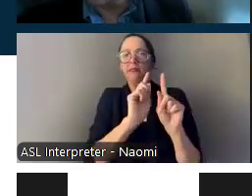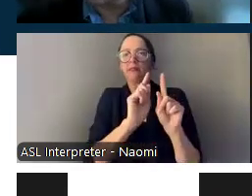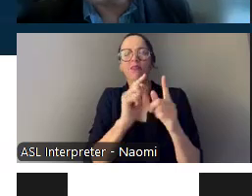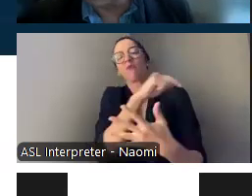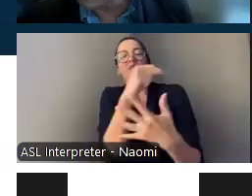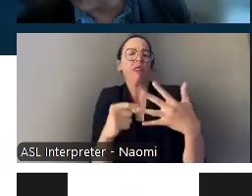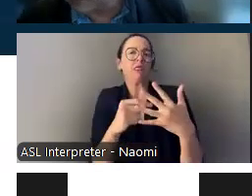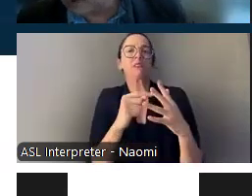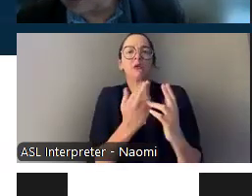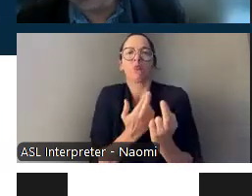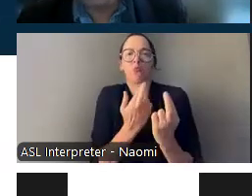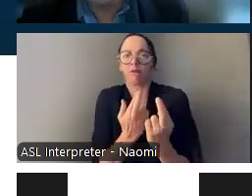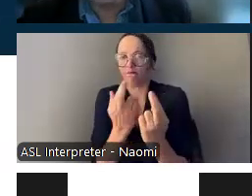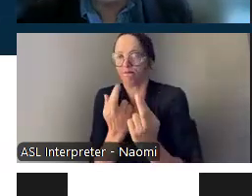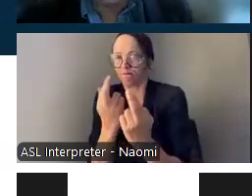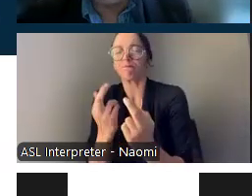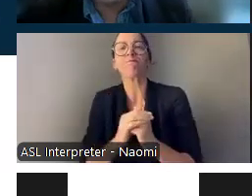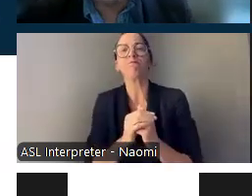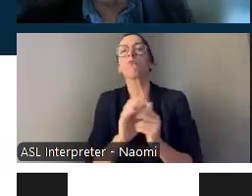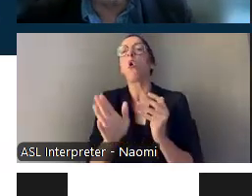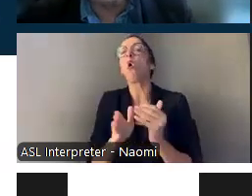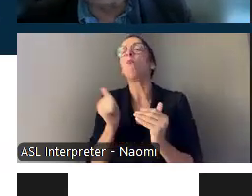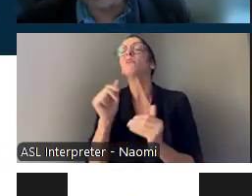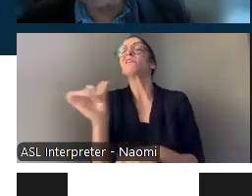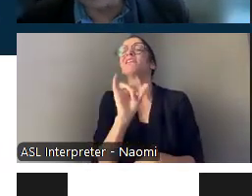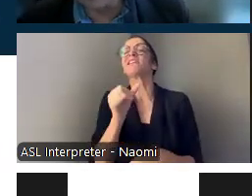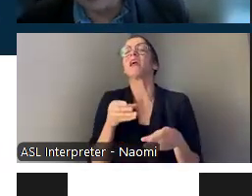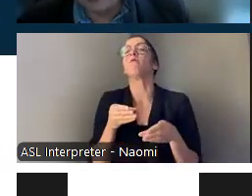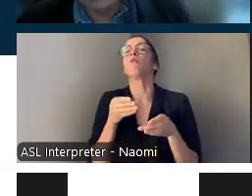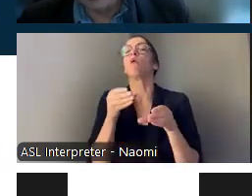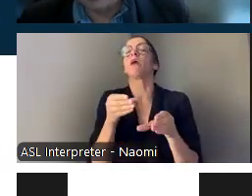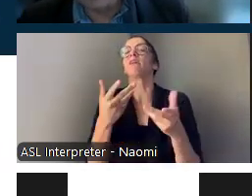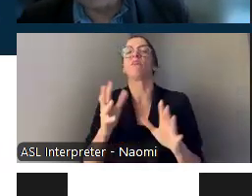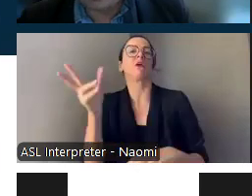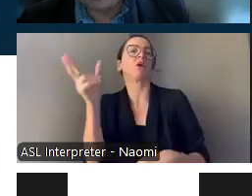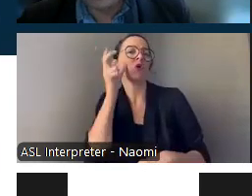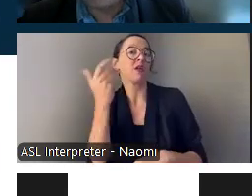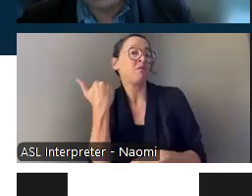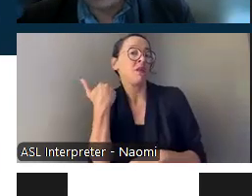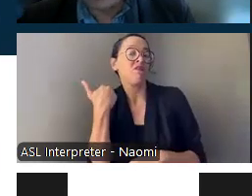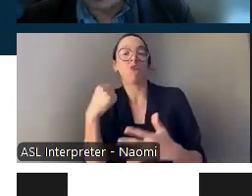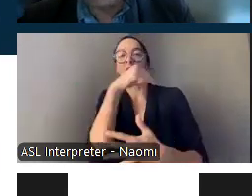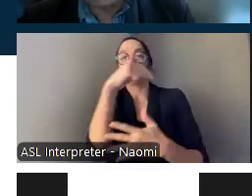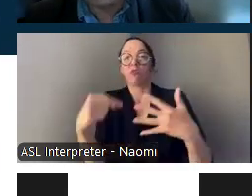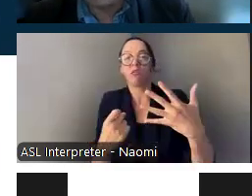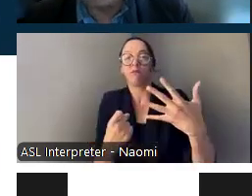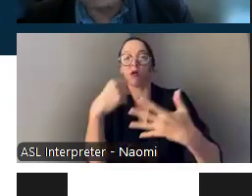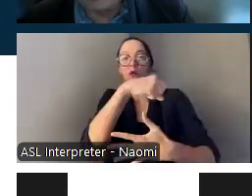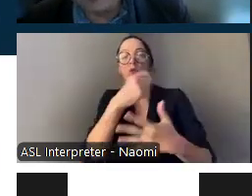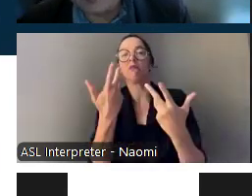the committee has heard before. These are priorities that were actually talked about and agreed